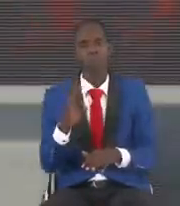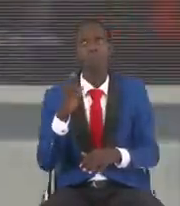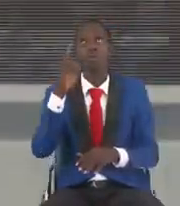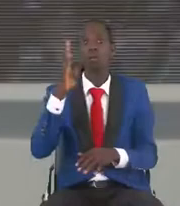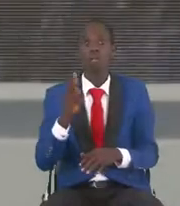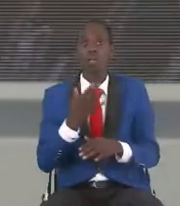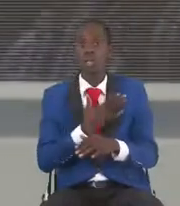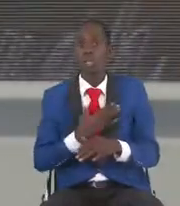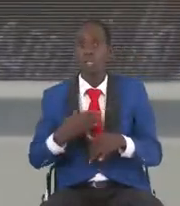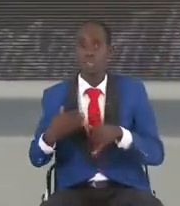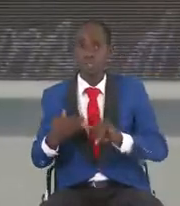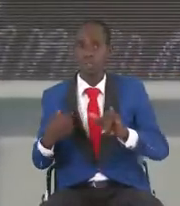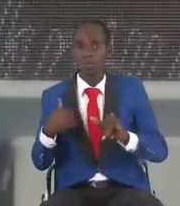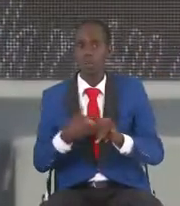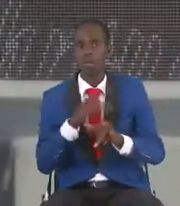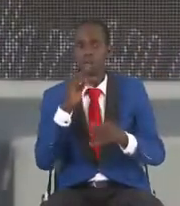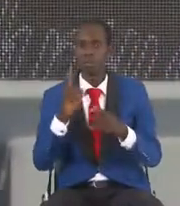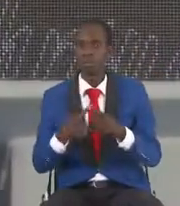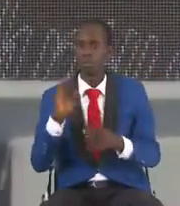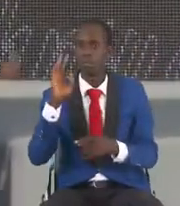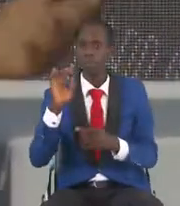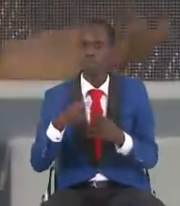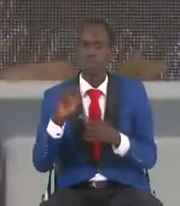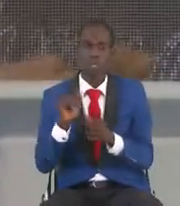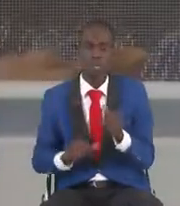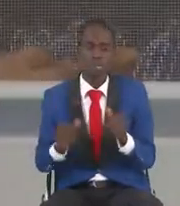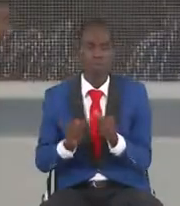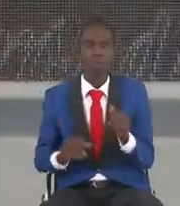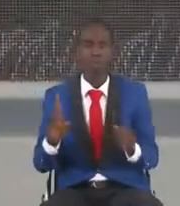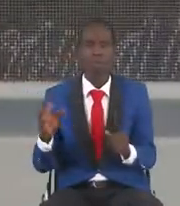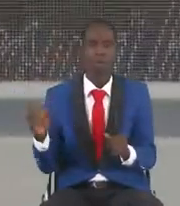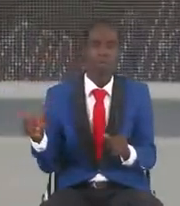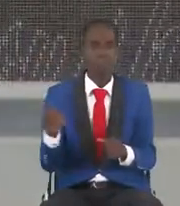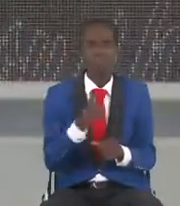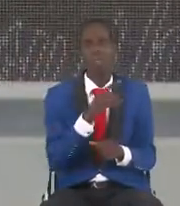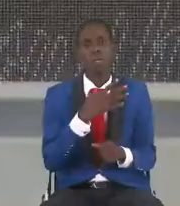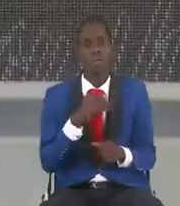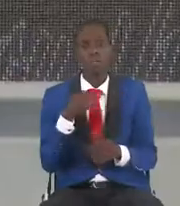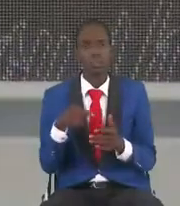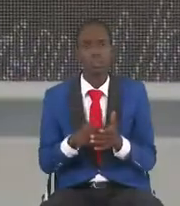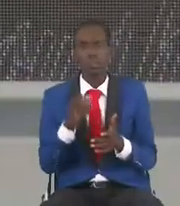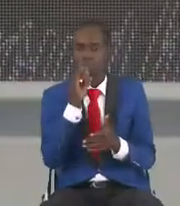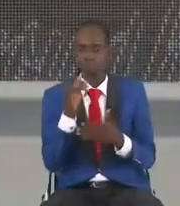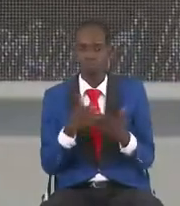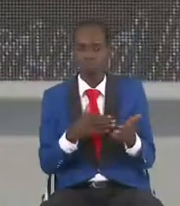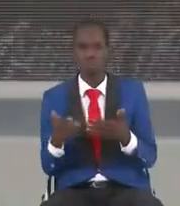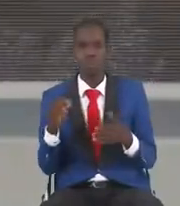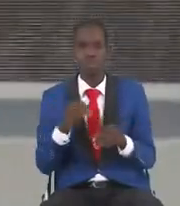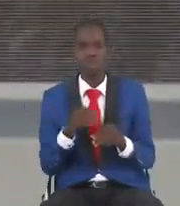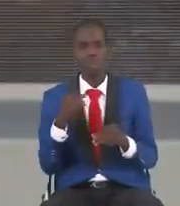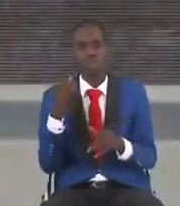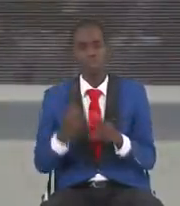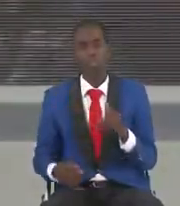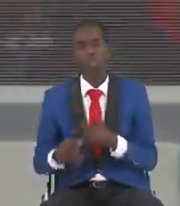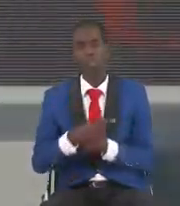are to reach every creature and you are to preach to them. And this is the situation in the last days. Look at 1